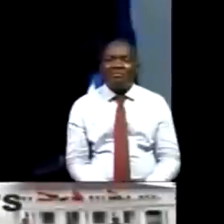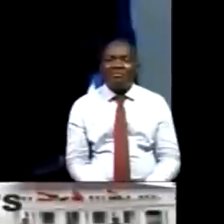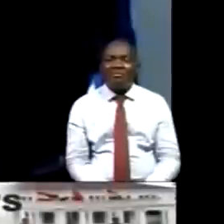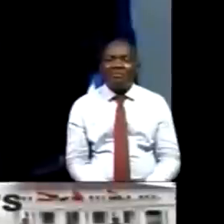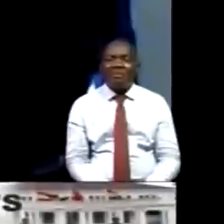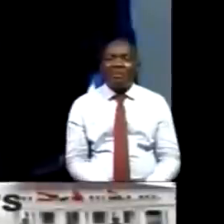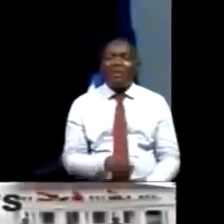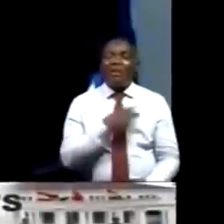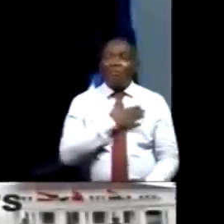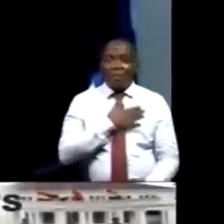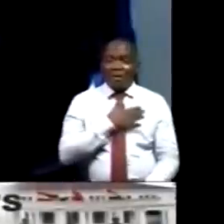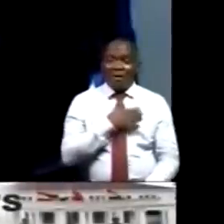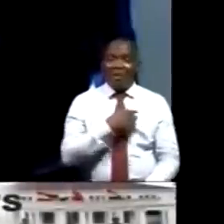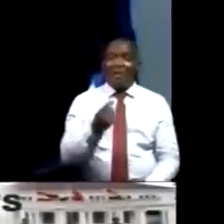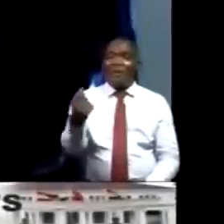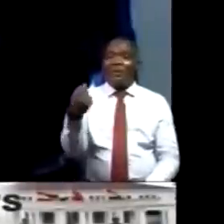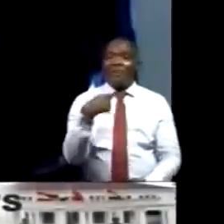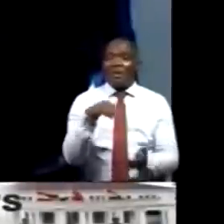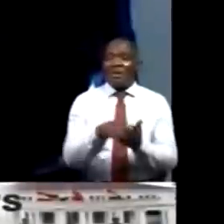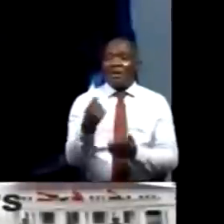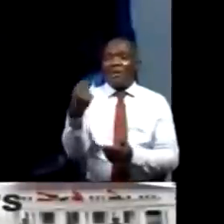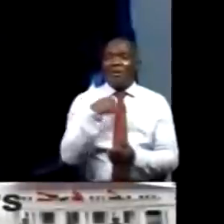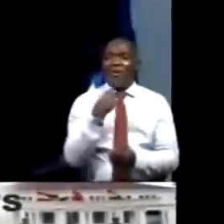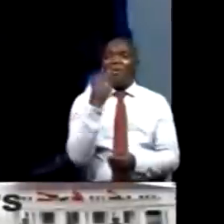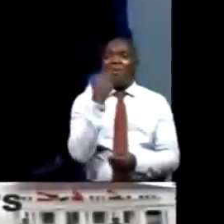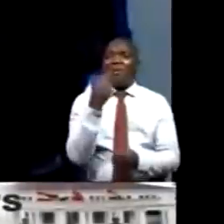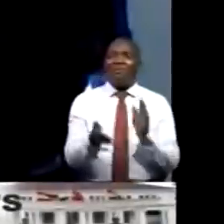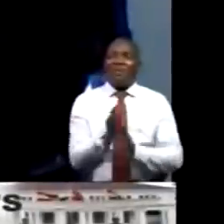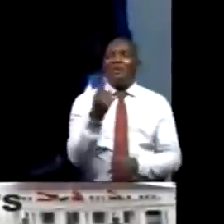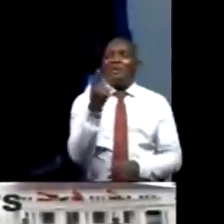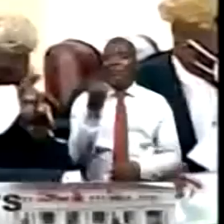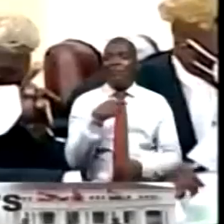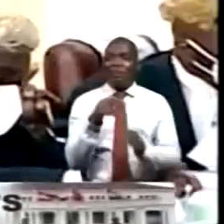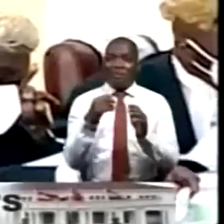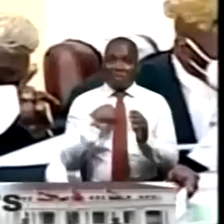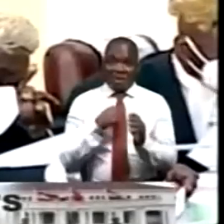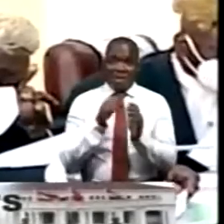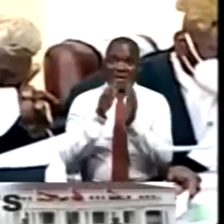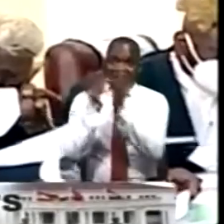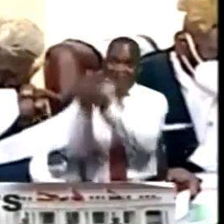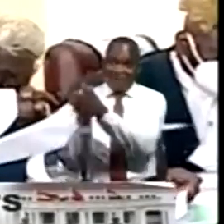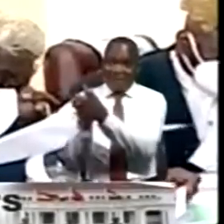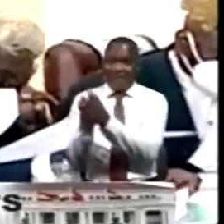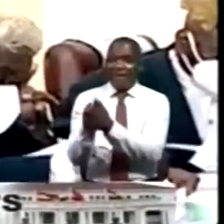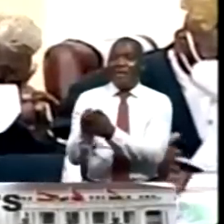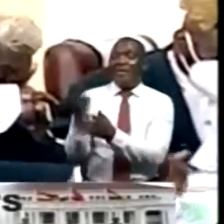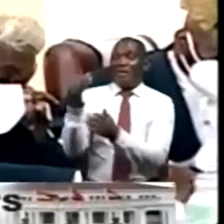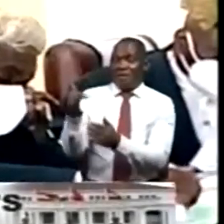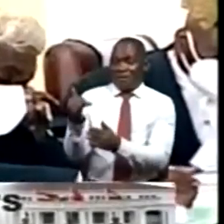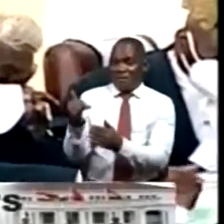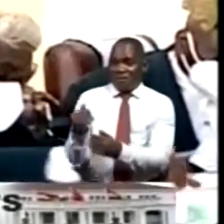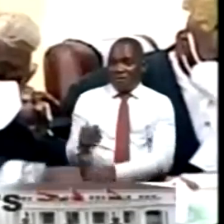Can you kindly repeat the question, please? You were speaking too fast. I couldn't hear you. I say, in one